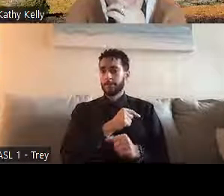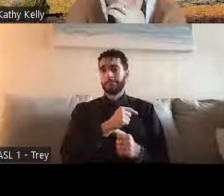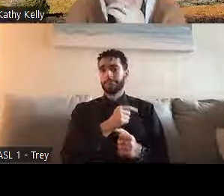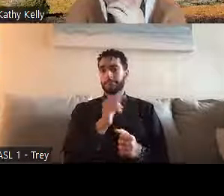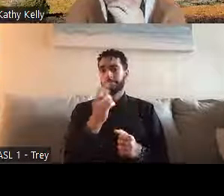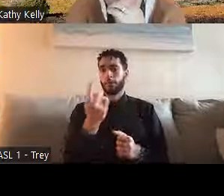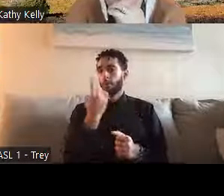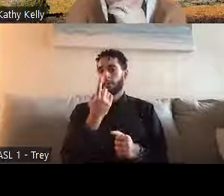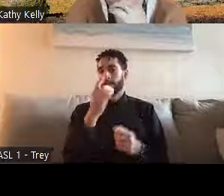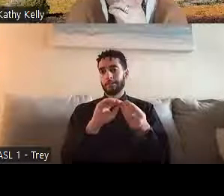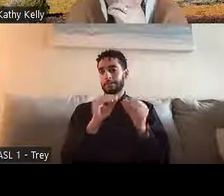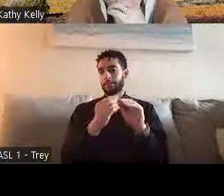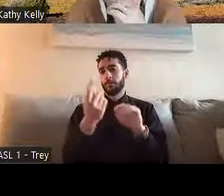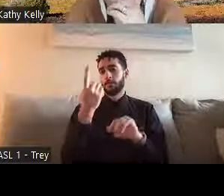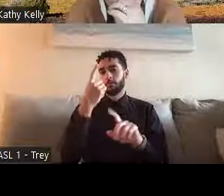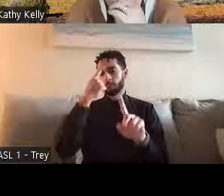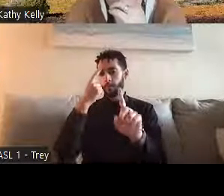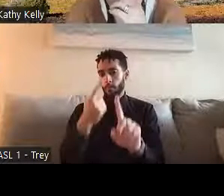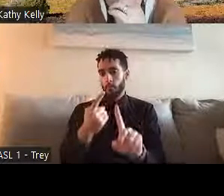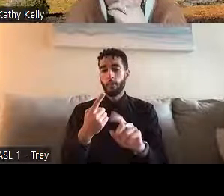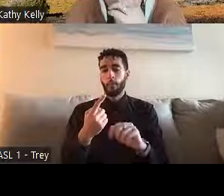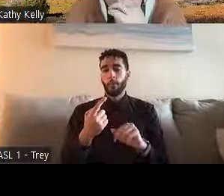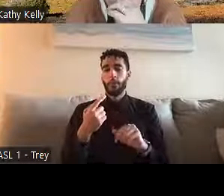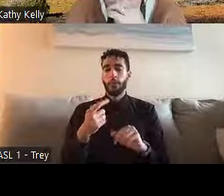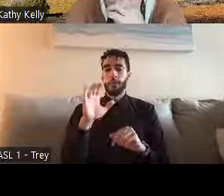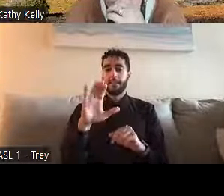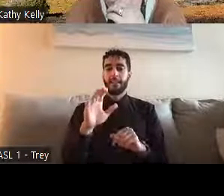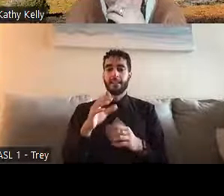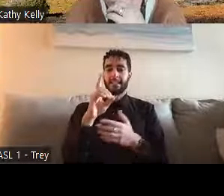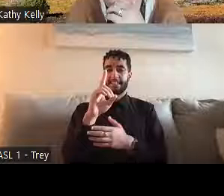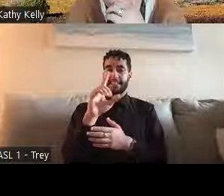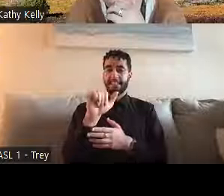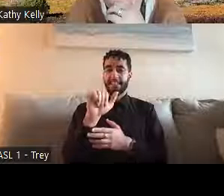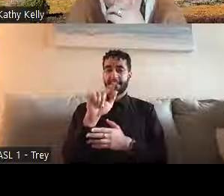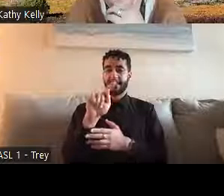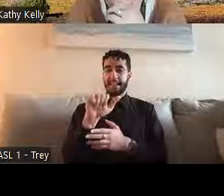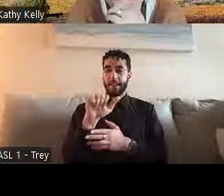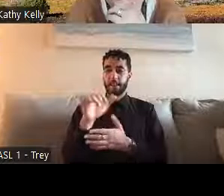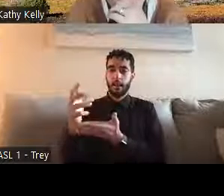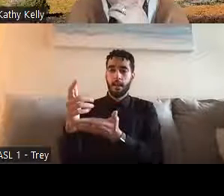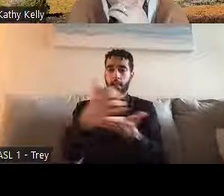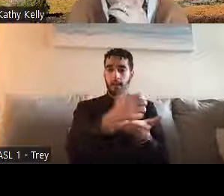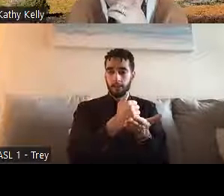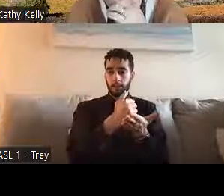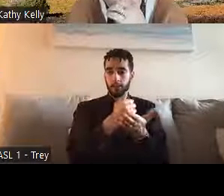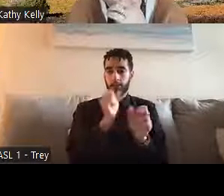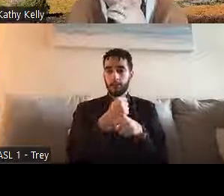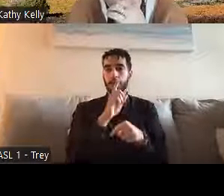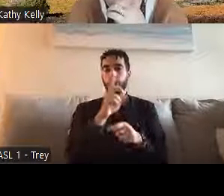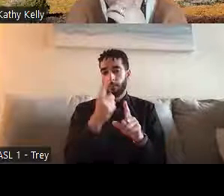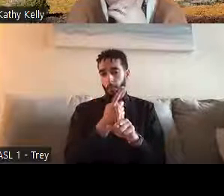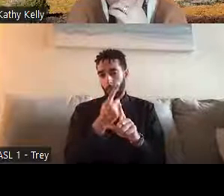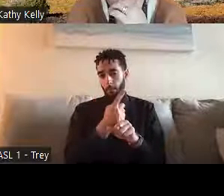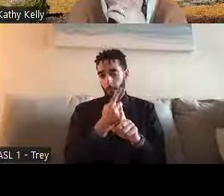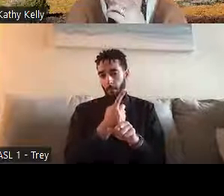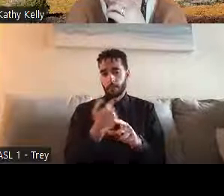one priority. Particularly in data collection, make sure that we have data integrity. And then how do we use